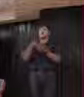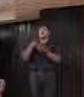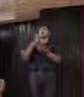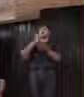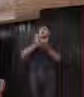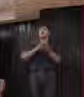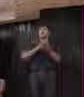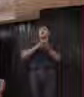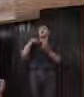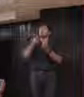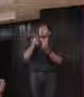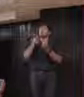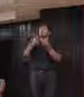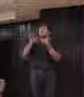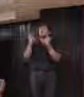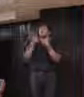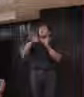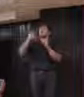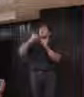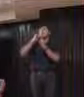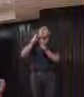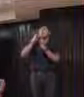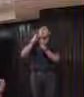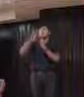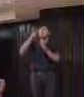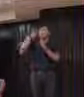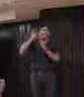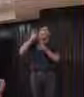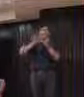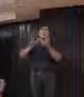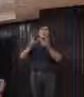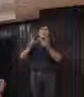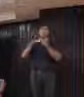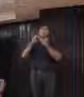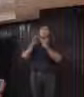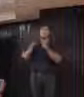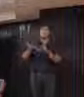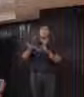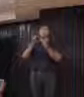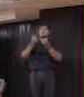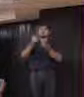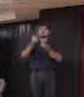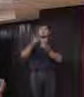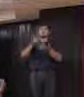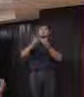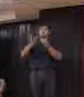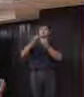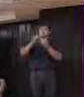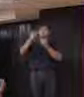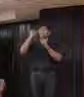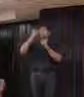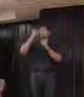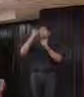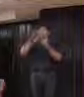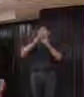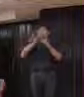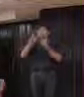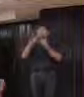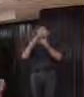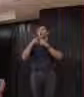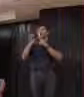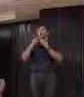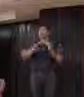of the Kashmiri Pandits that because a lot of the jobs were being taken up by Punjabi immigrants, and as